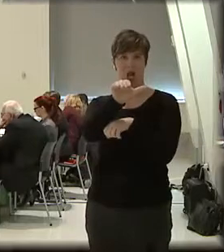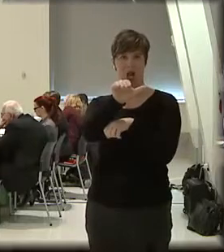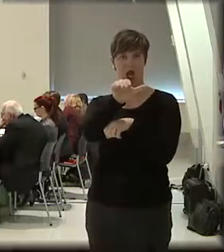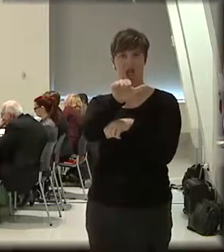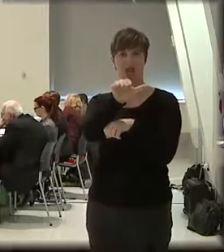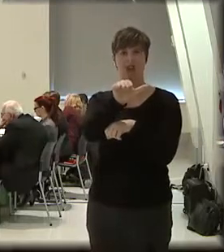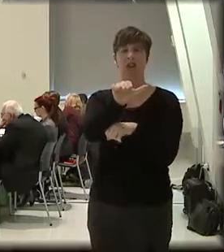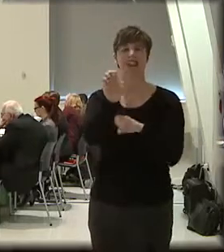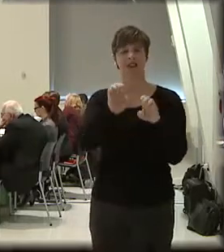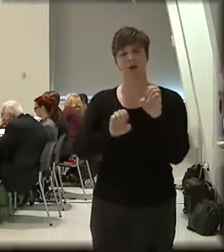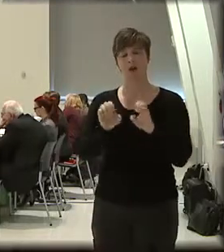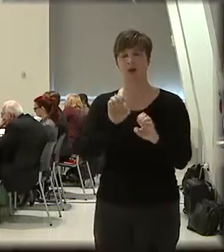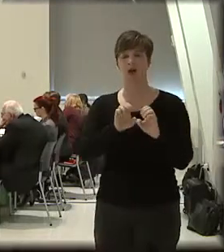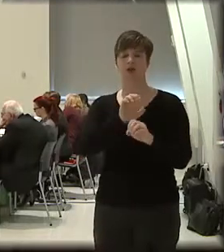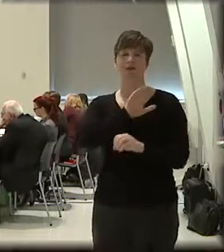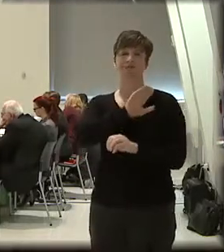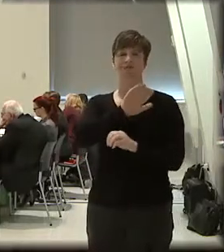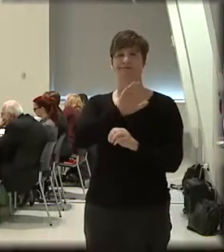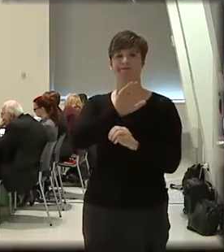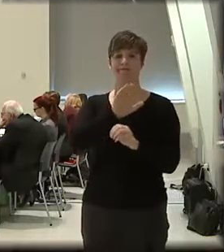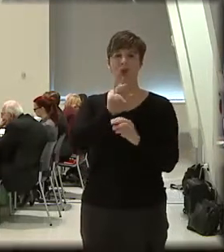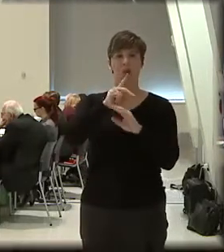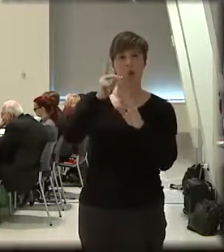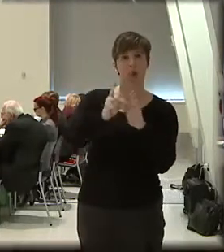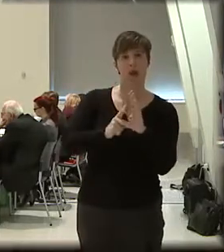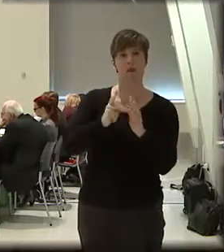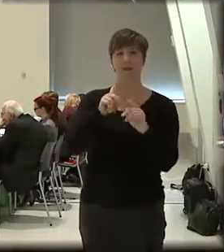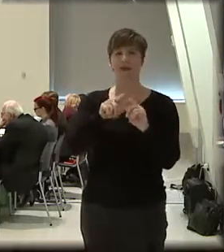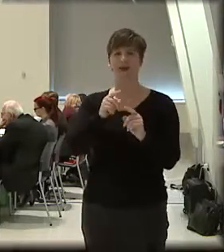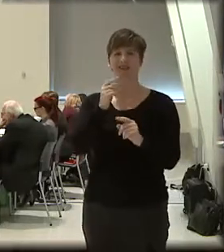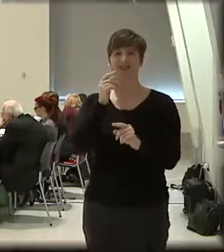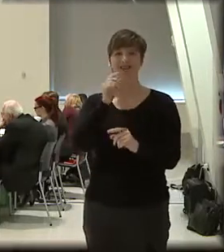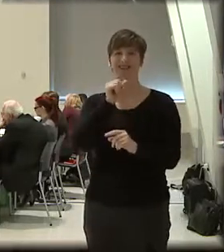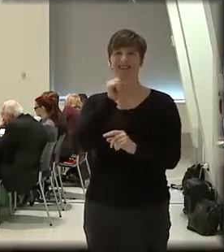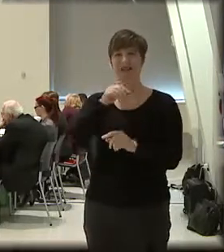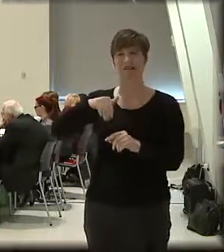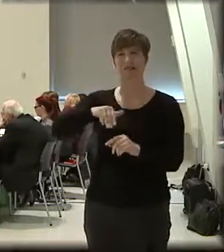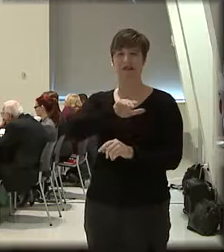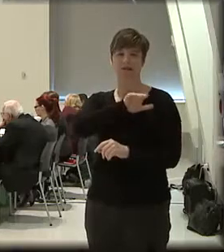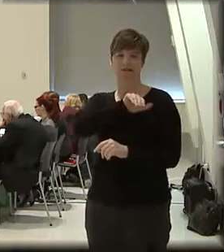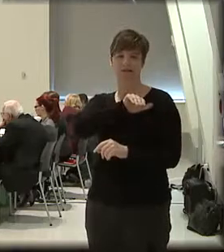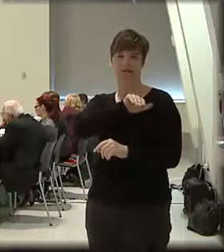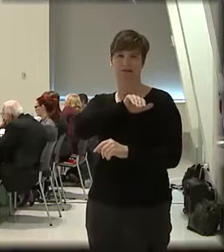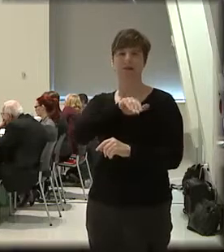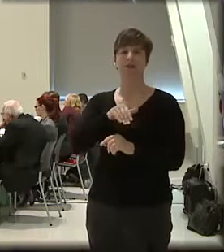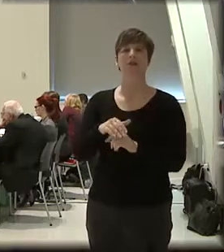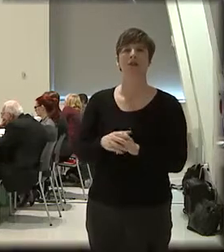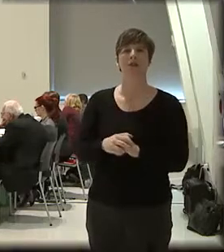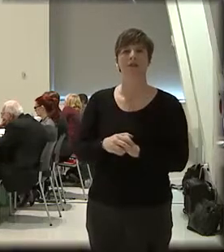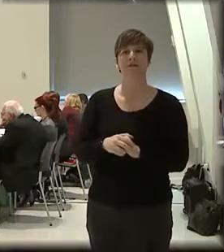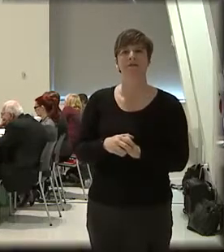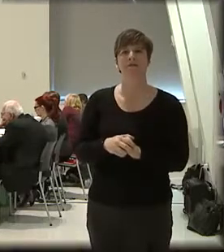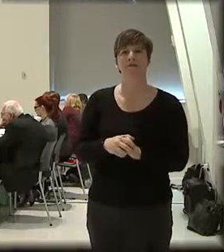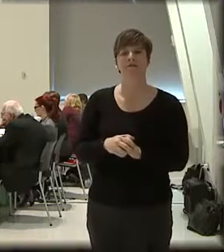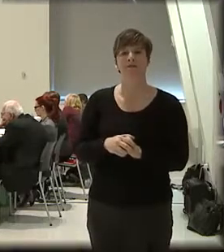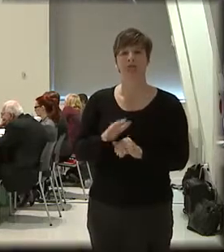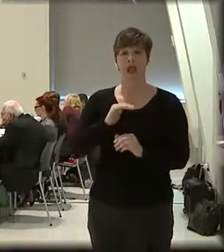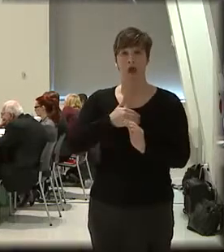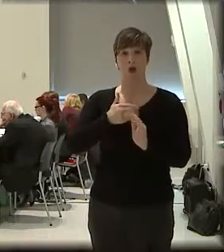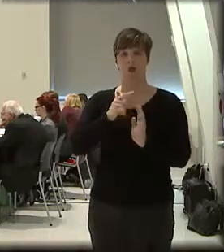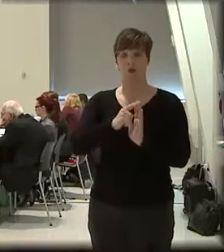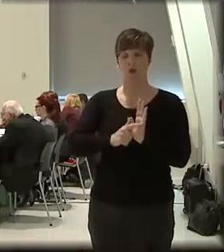programs going on with body-worn cameras, but it's not a widely adopted tool yet. And under our